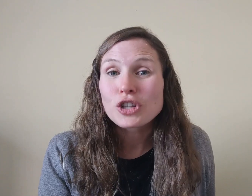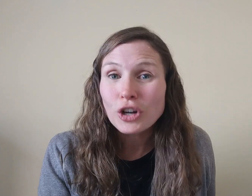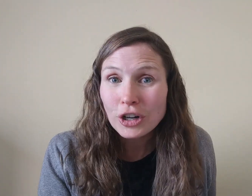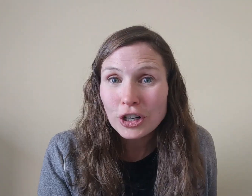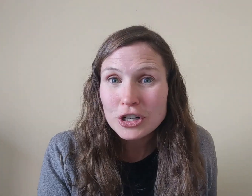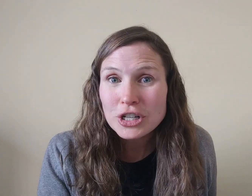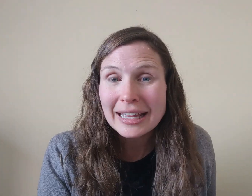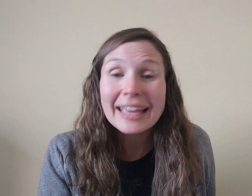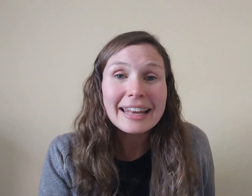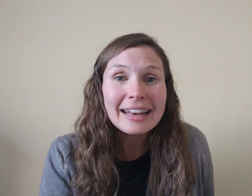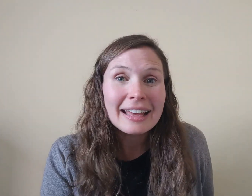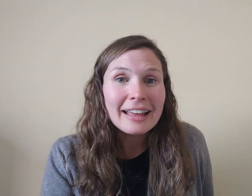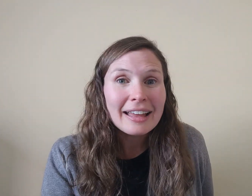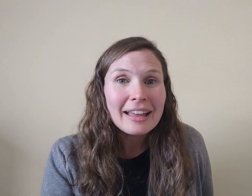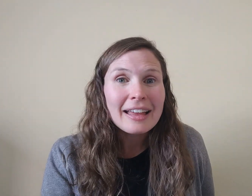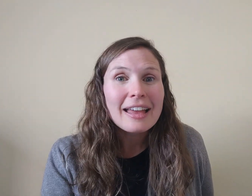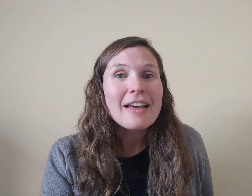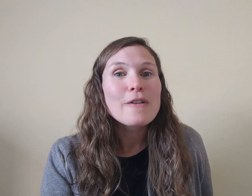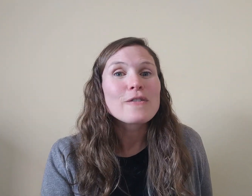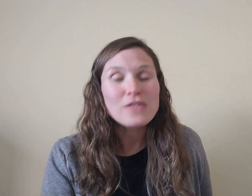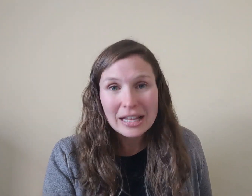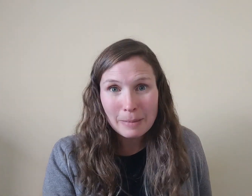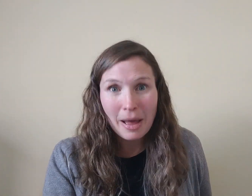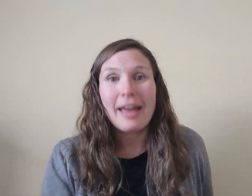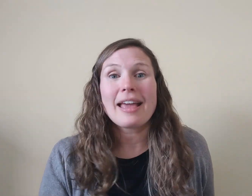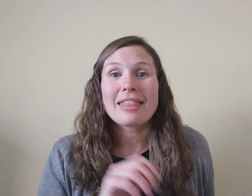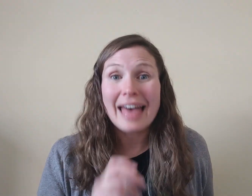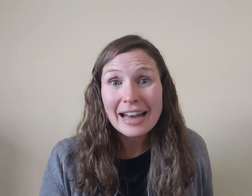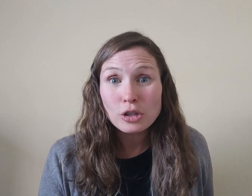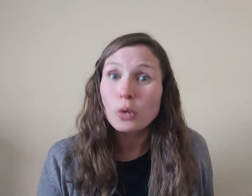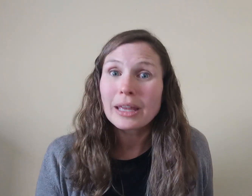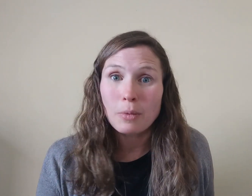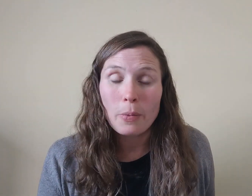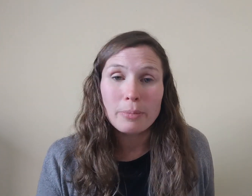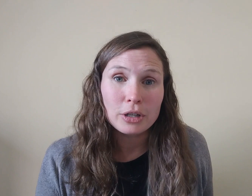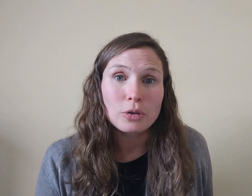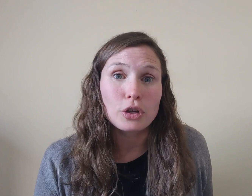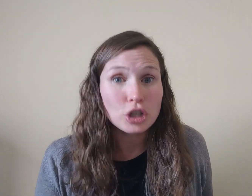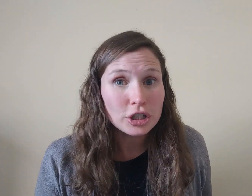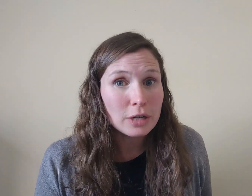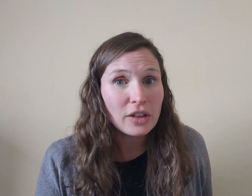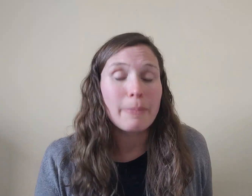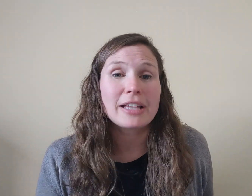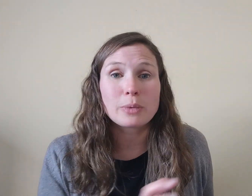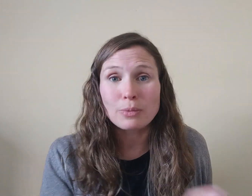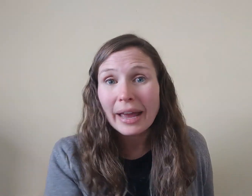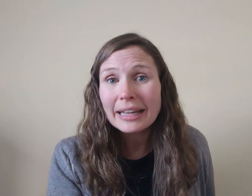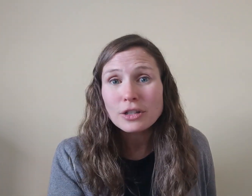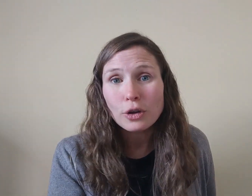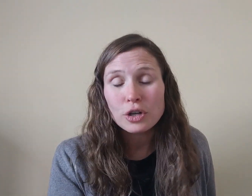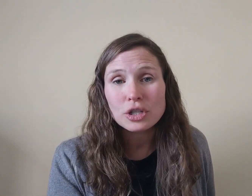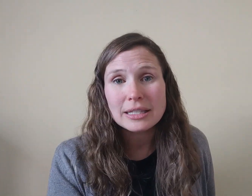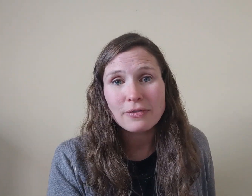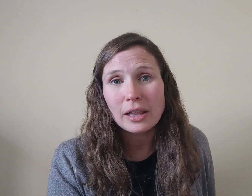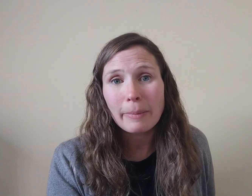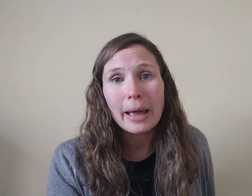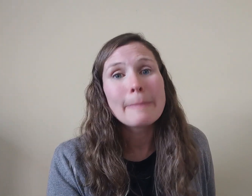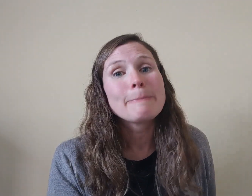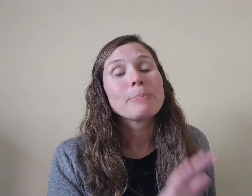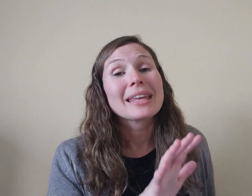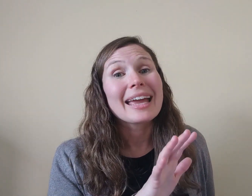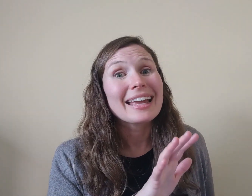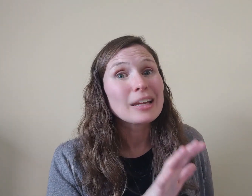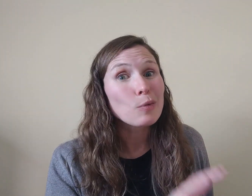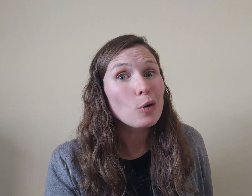The church in Philippi. That is who he wrote the book to, the church in Philippi. So he's writing it to the Christians in